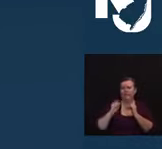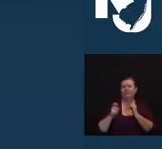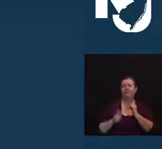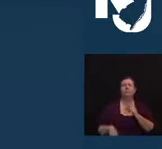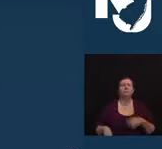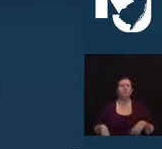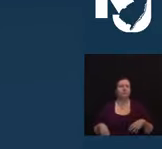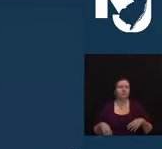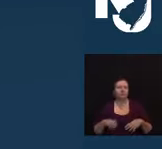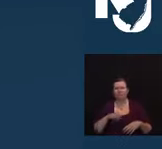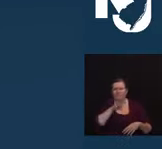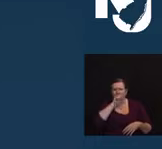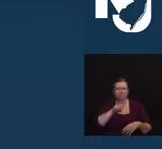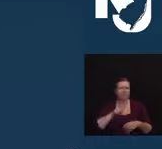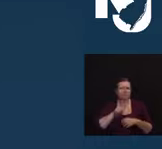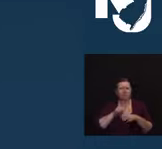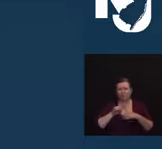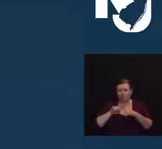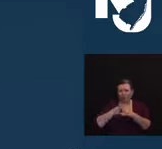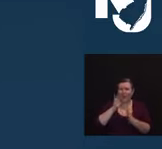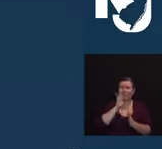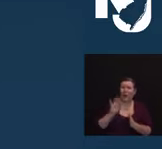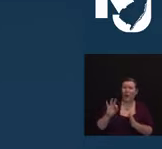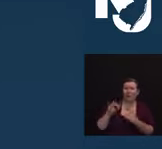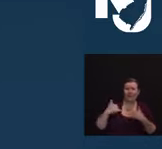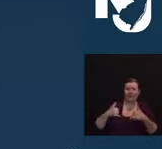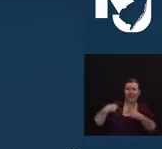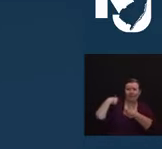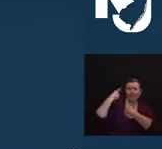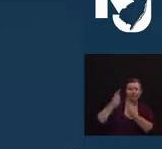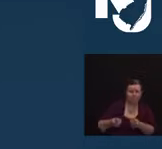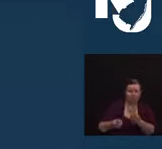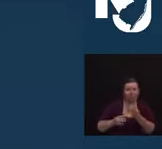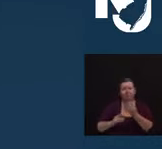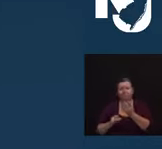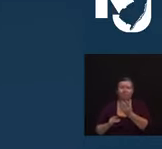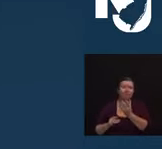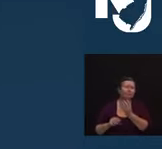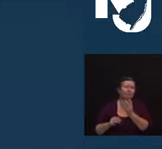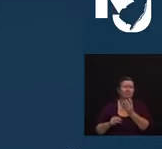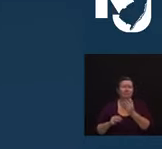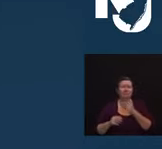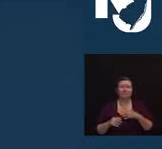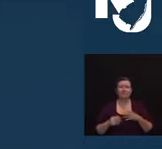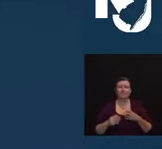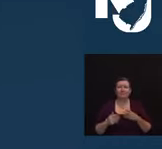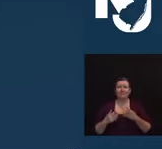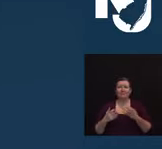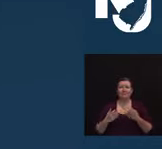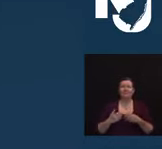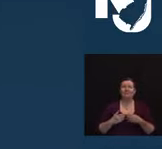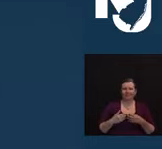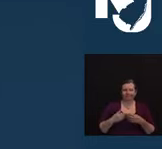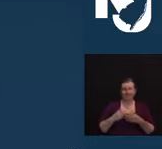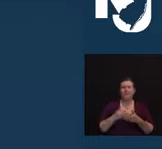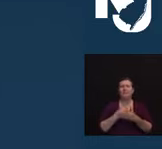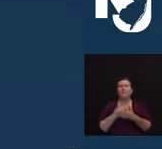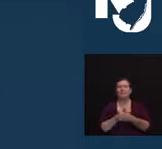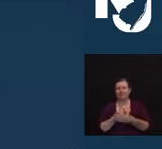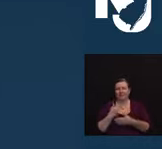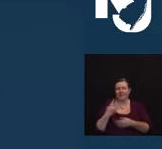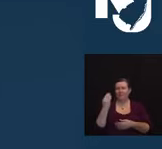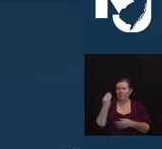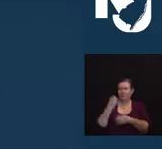9, and he was playing paid gigs, Judy, by the age of 14. Even in his later years, he could still be found playing for